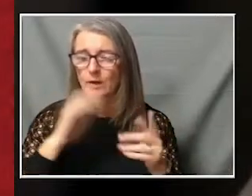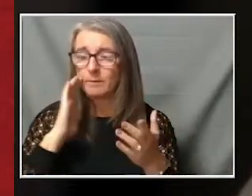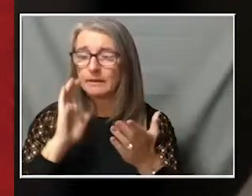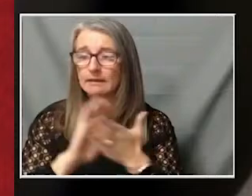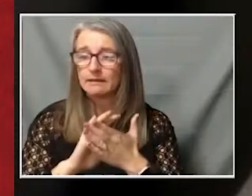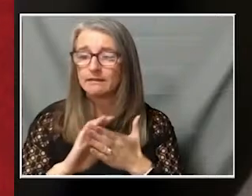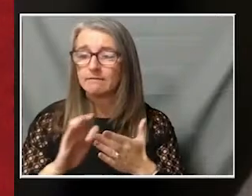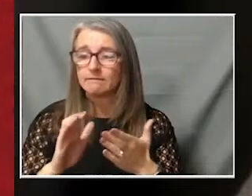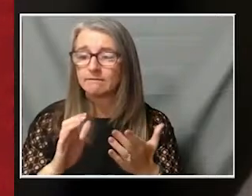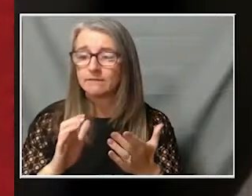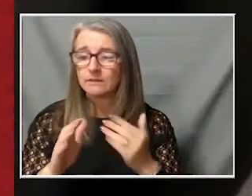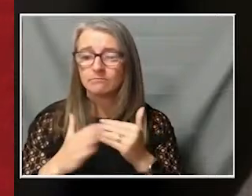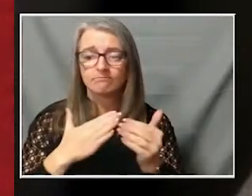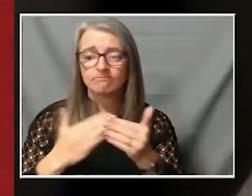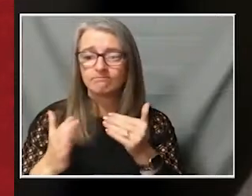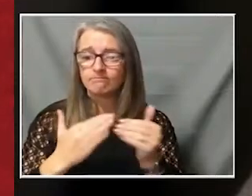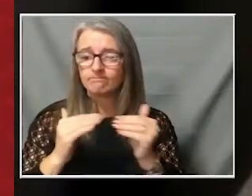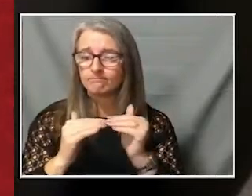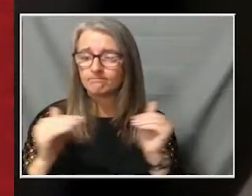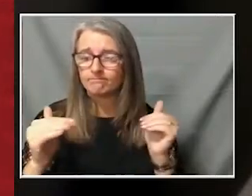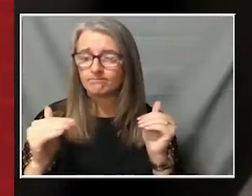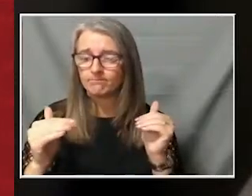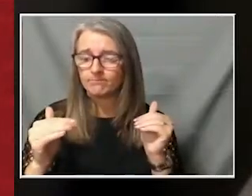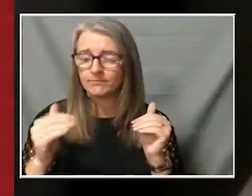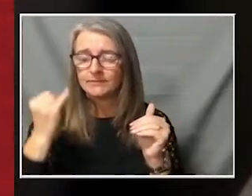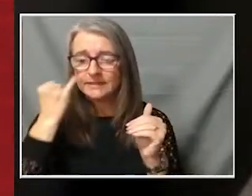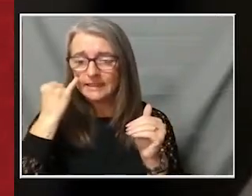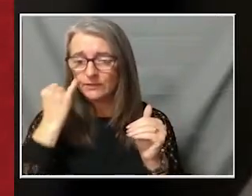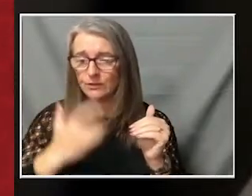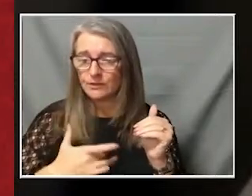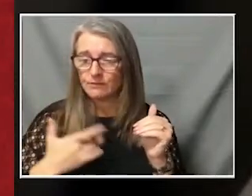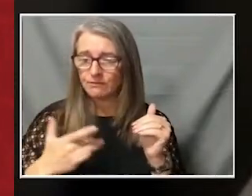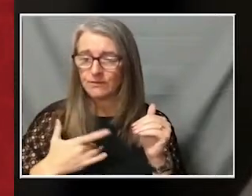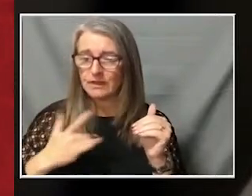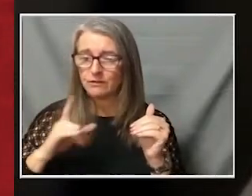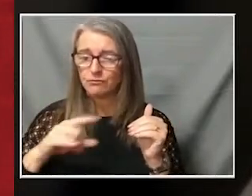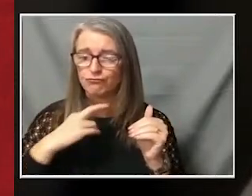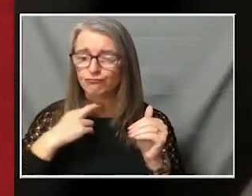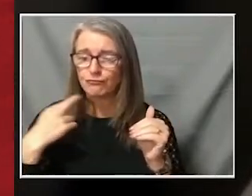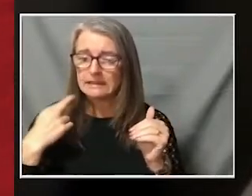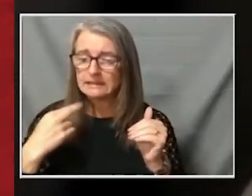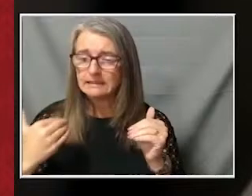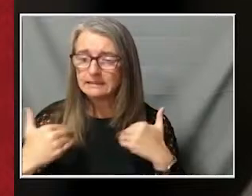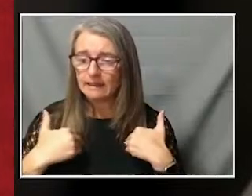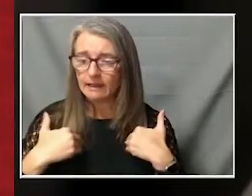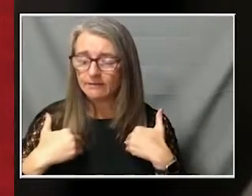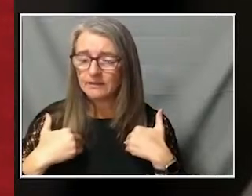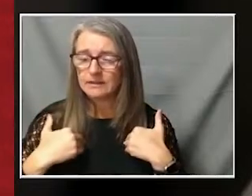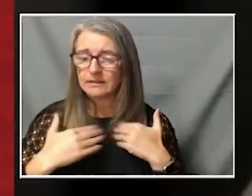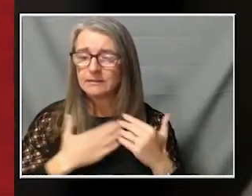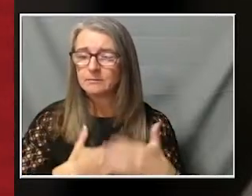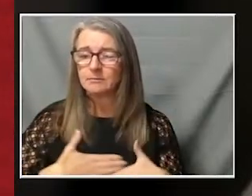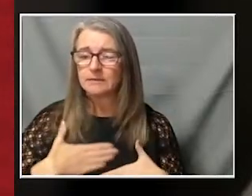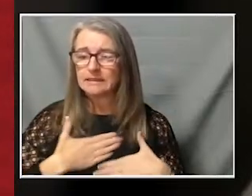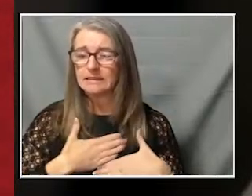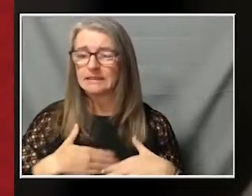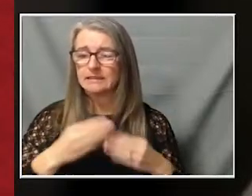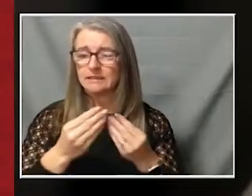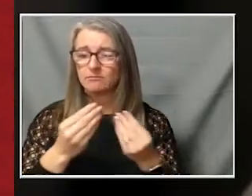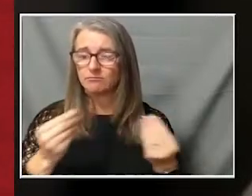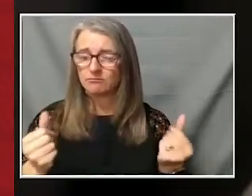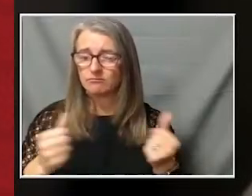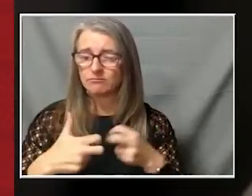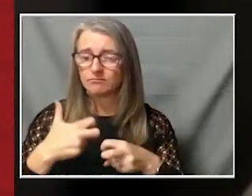that no matter the level, if you feel like you are at risk, we say please mitigate no matter